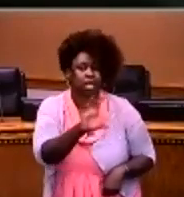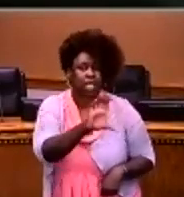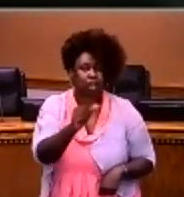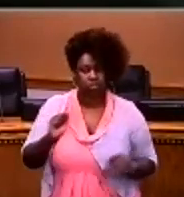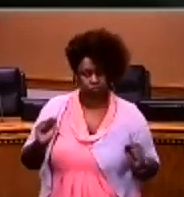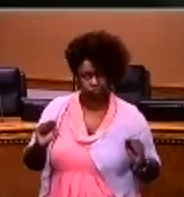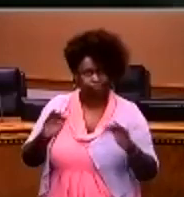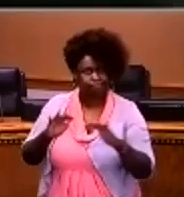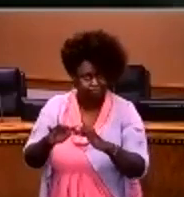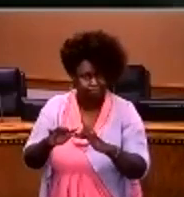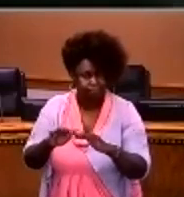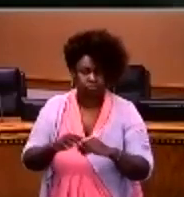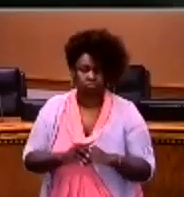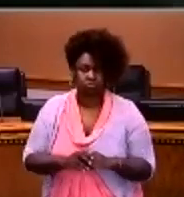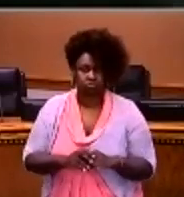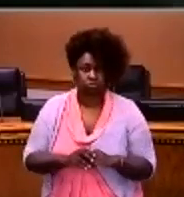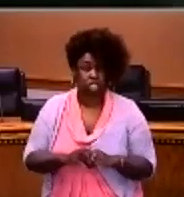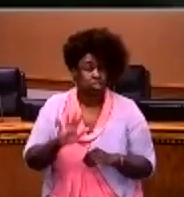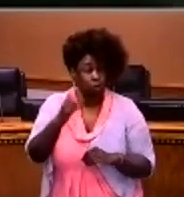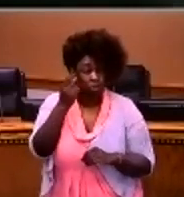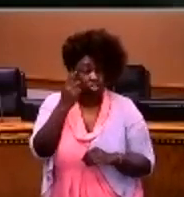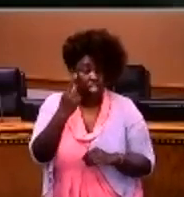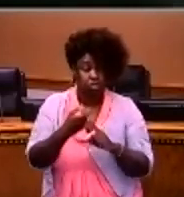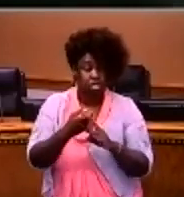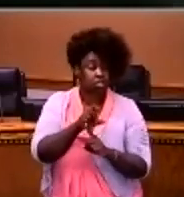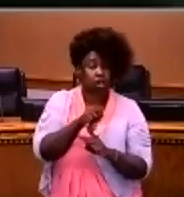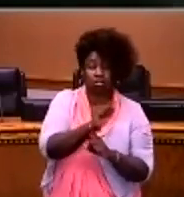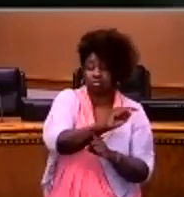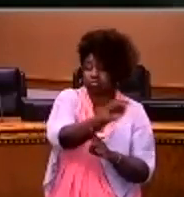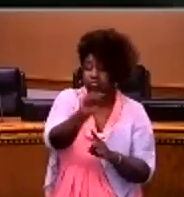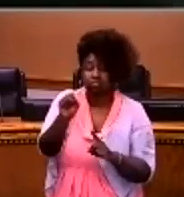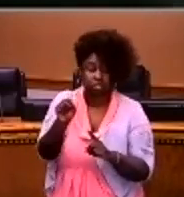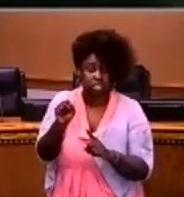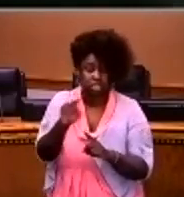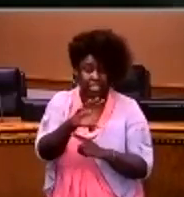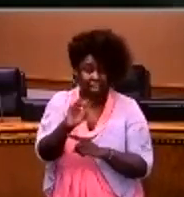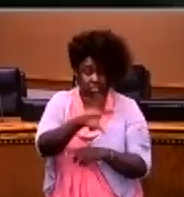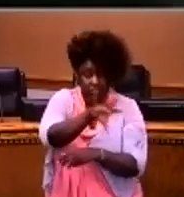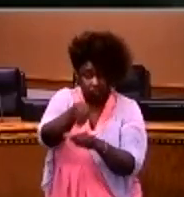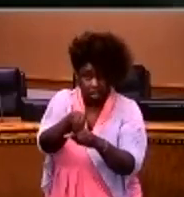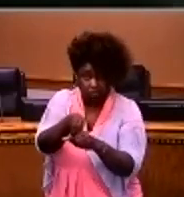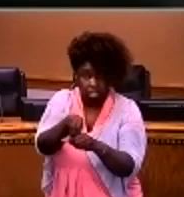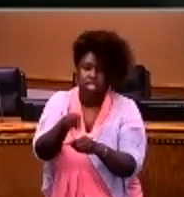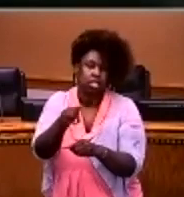site. That data will not be presented to us, again, because public health reporting is by county of residence.